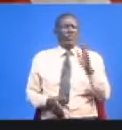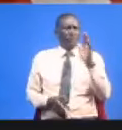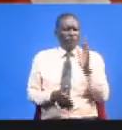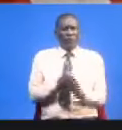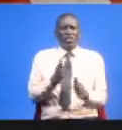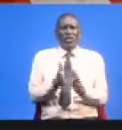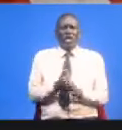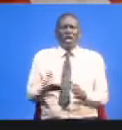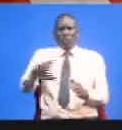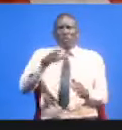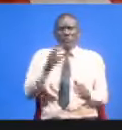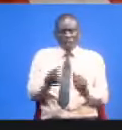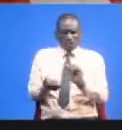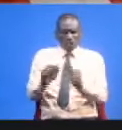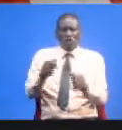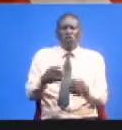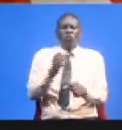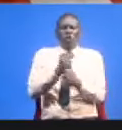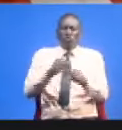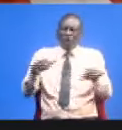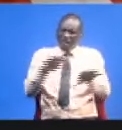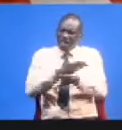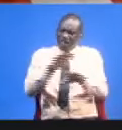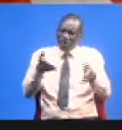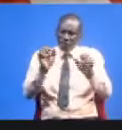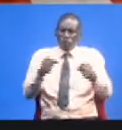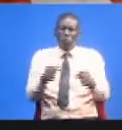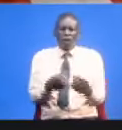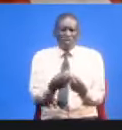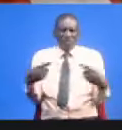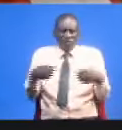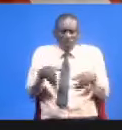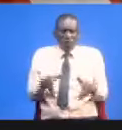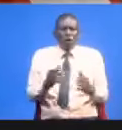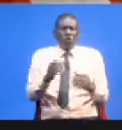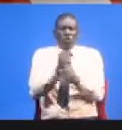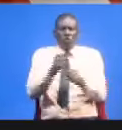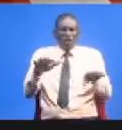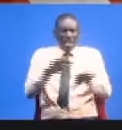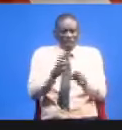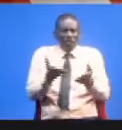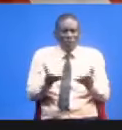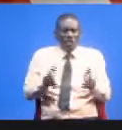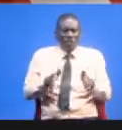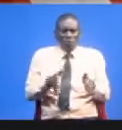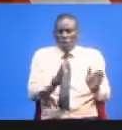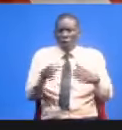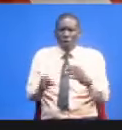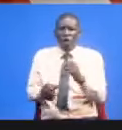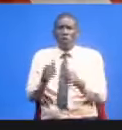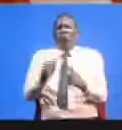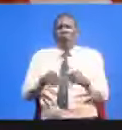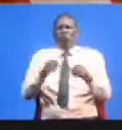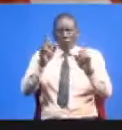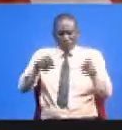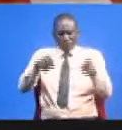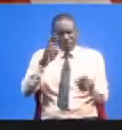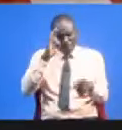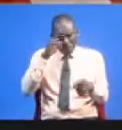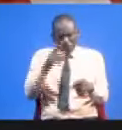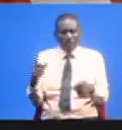It's got to be turned around fast, and we're gonna turn it around. We're gonna do it in every way, with so many ways, but we're gonna do it in every way. This will forever